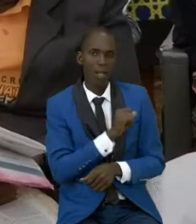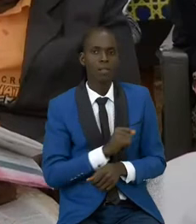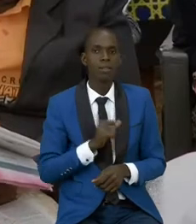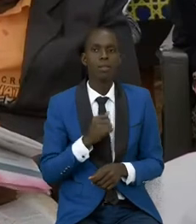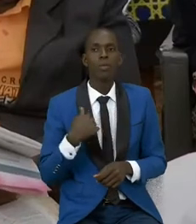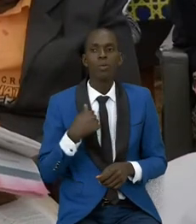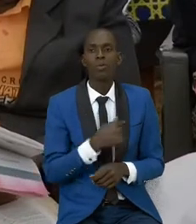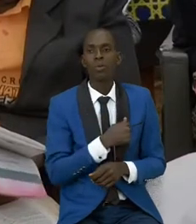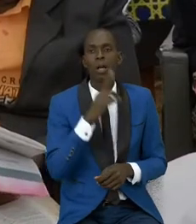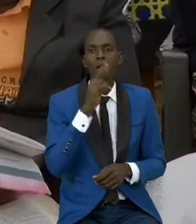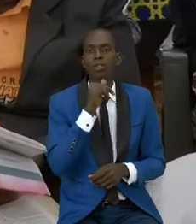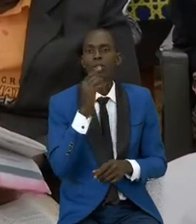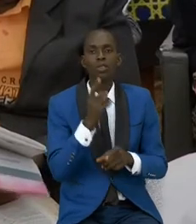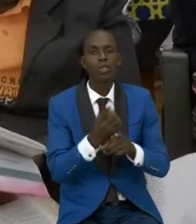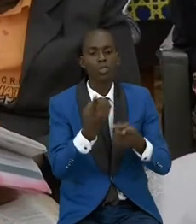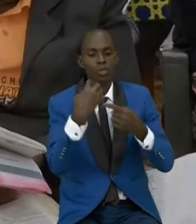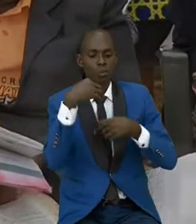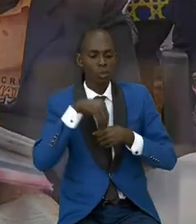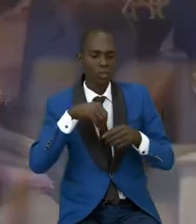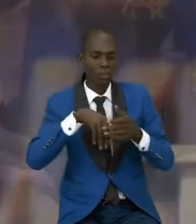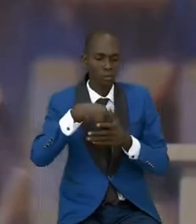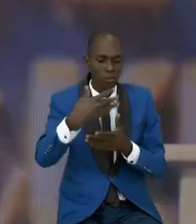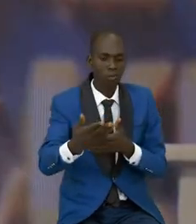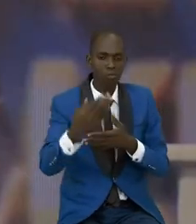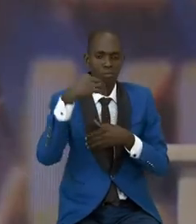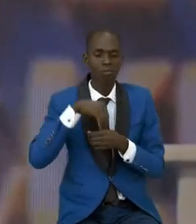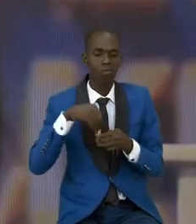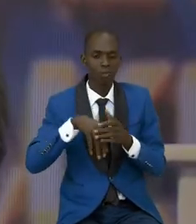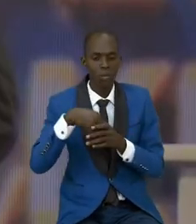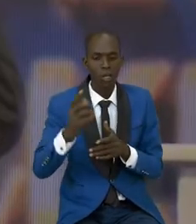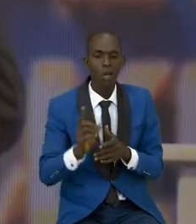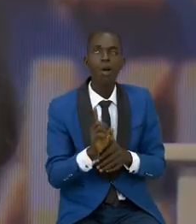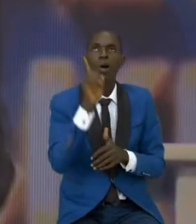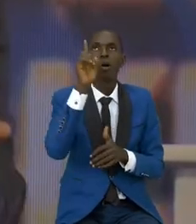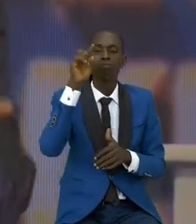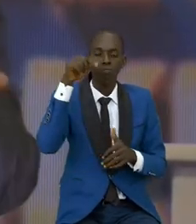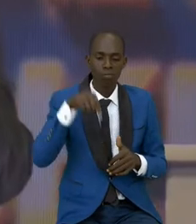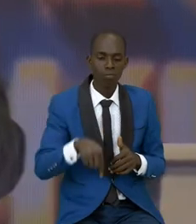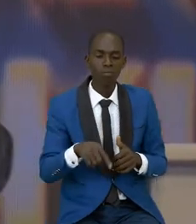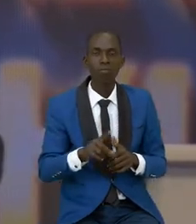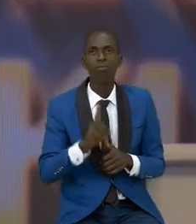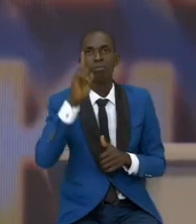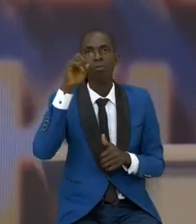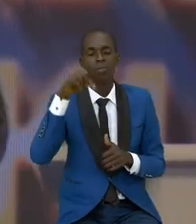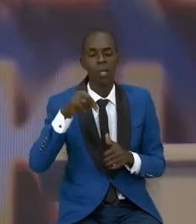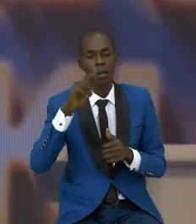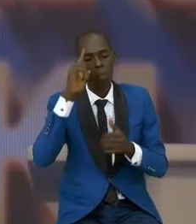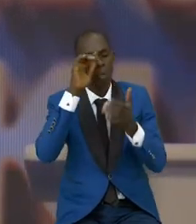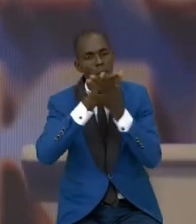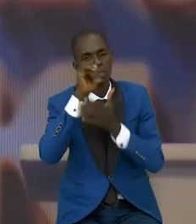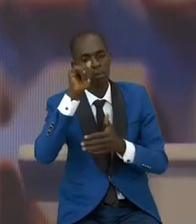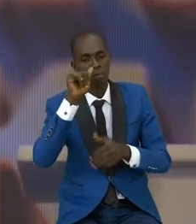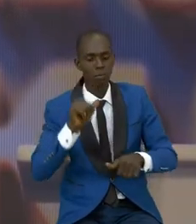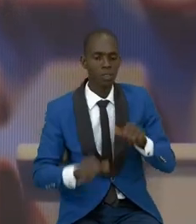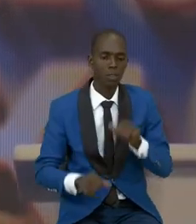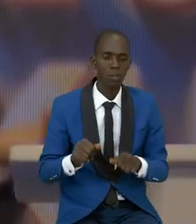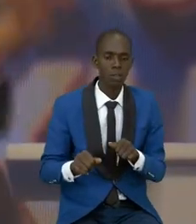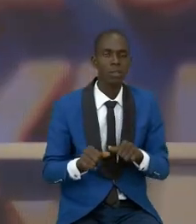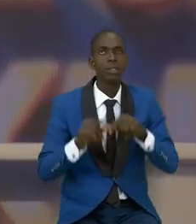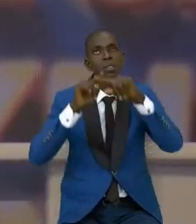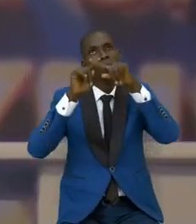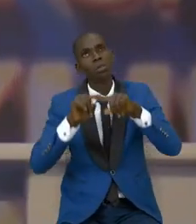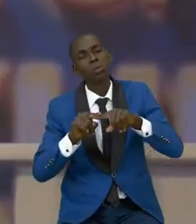coming in and going out. I'm not up and down. I'm not believing and unbelieving. I'm not relying on him